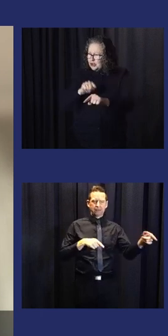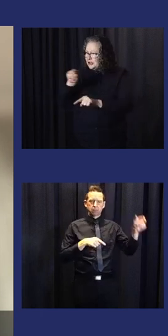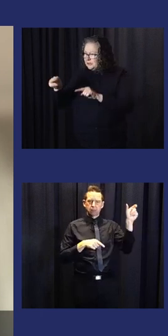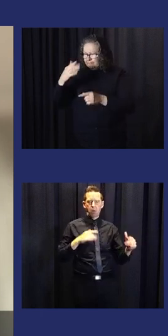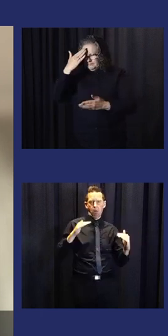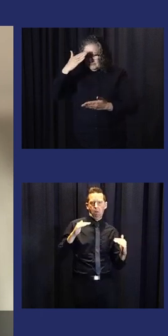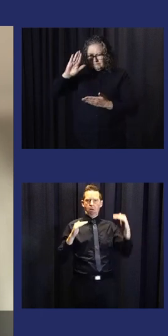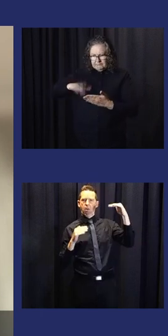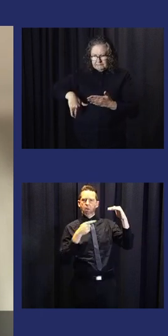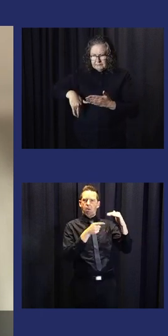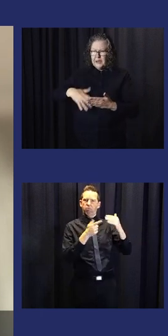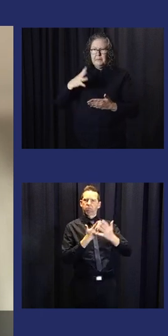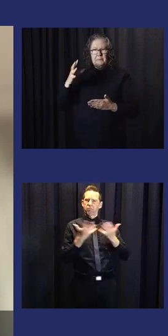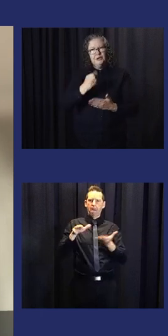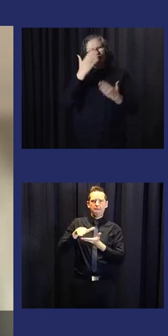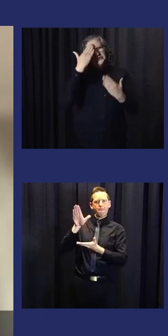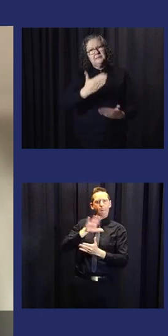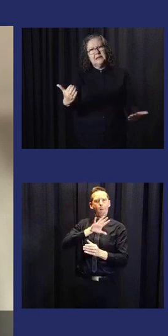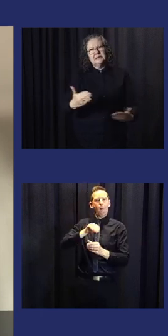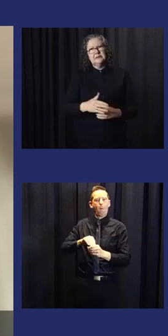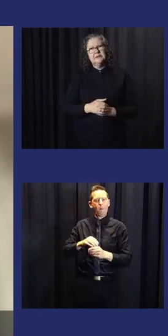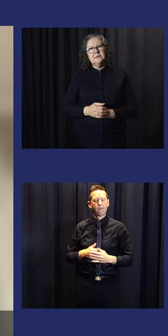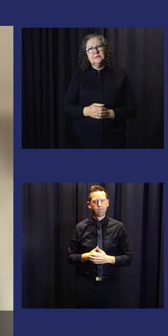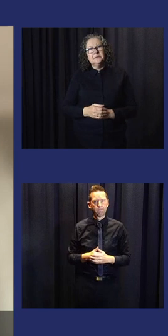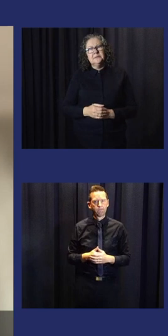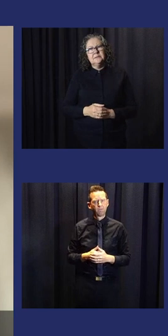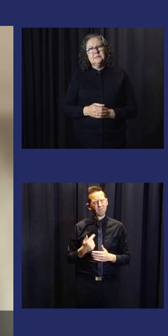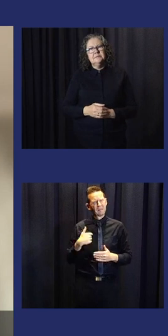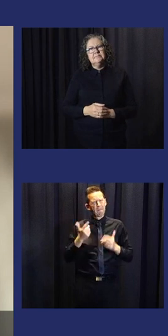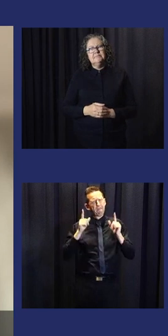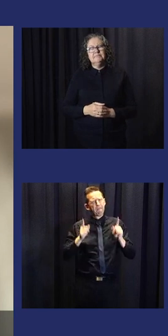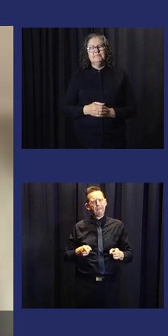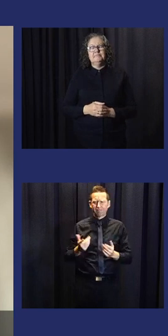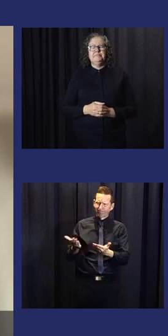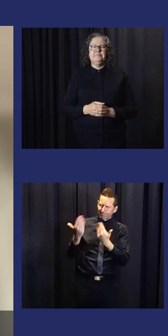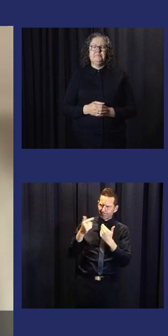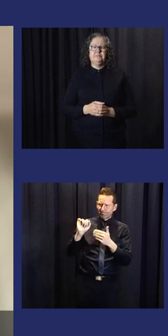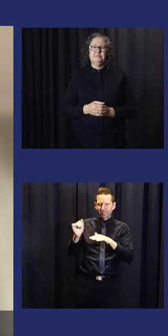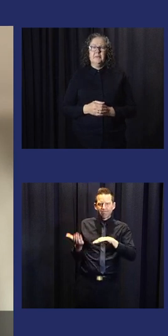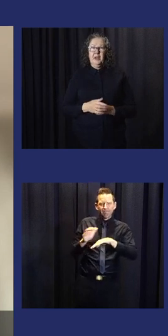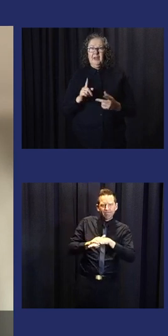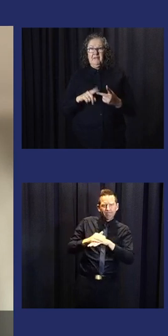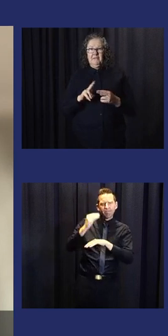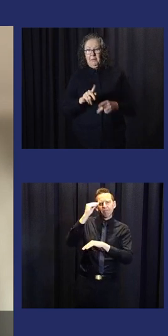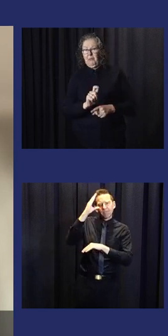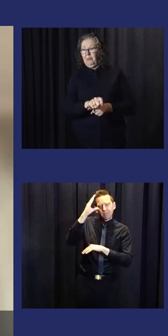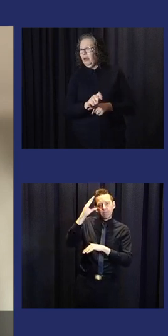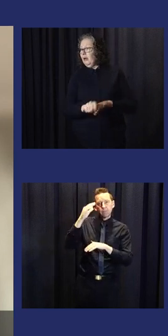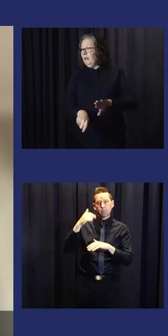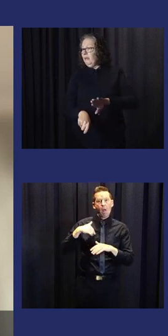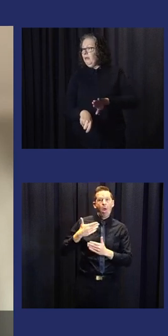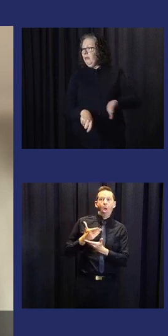needs to be respected, because if we can't accept that expertise, then we're leaving